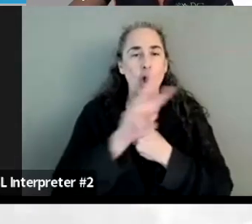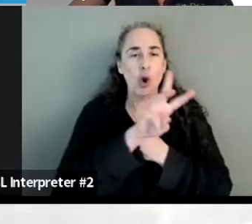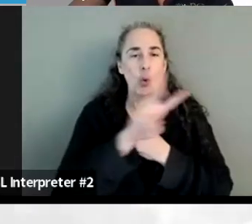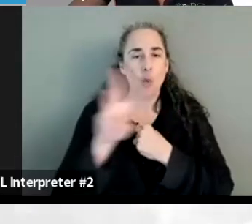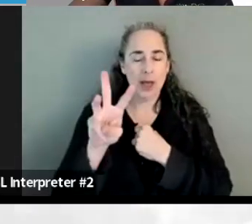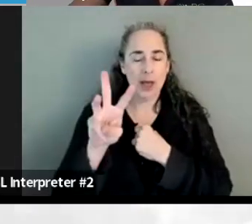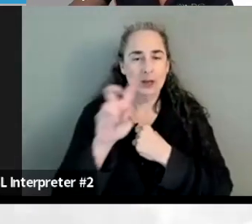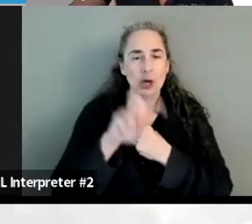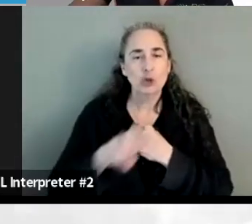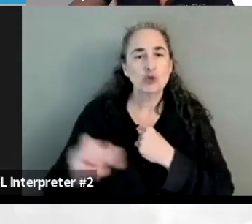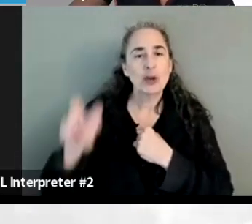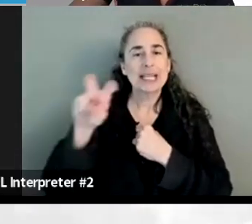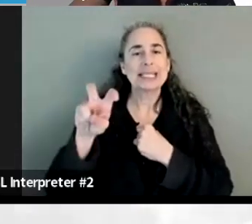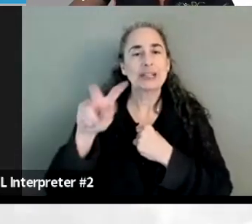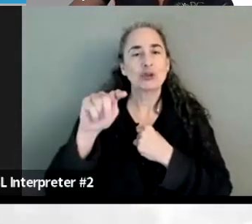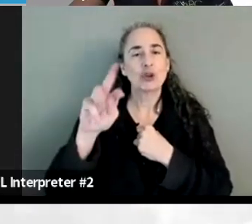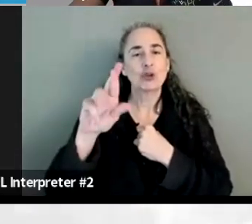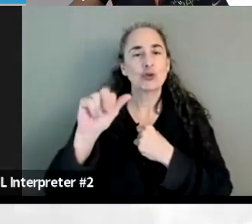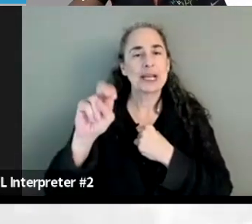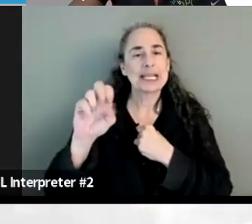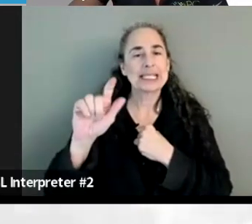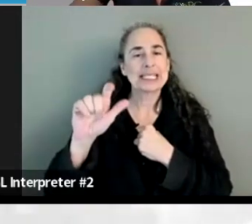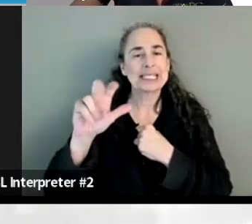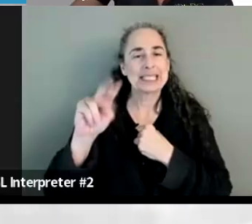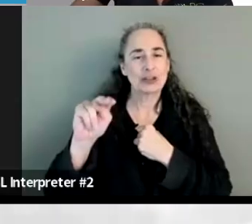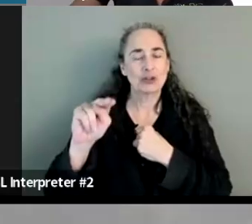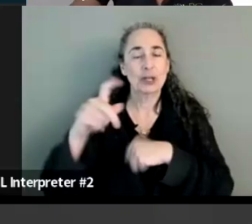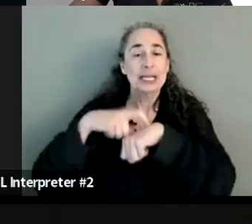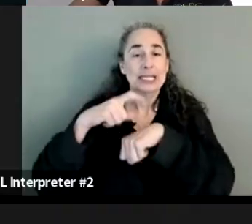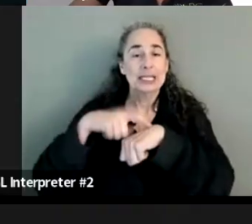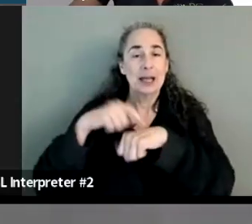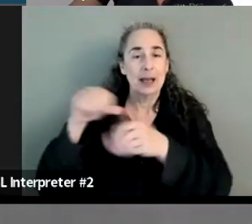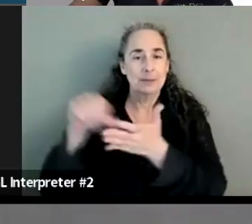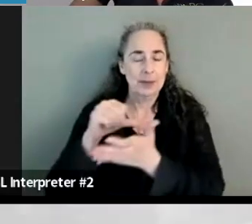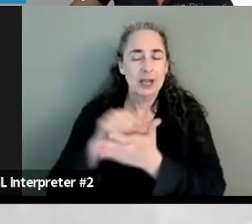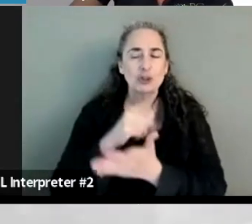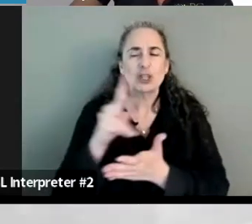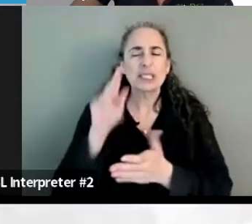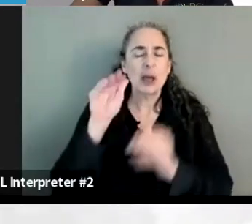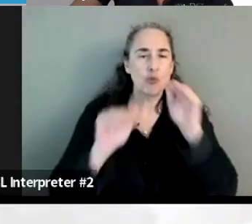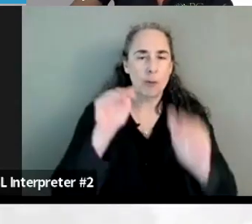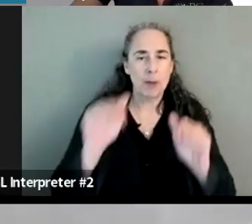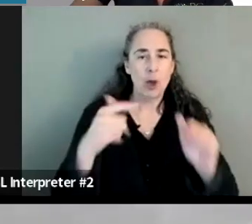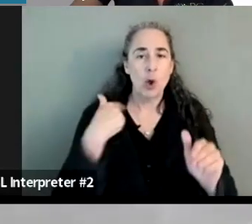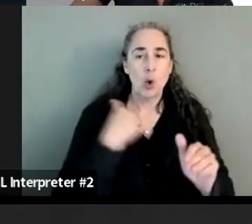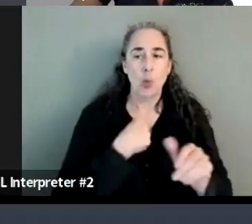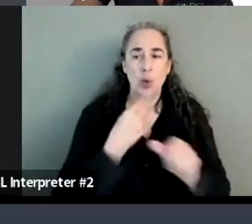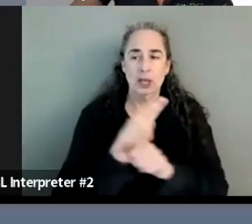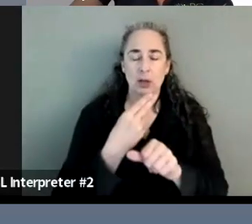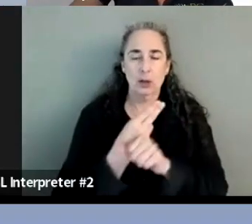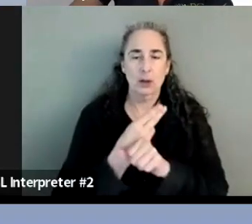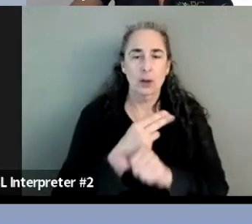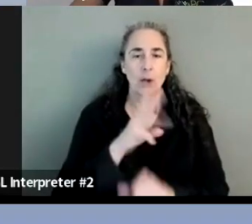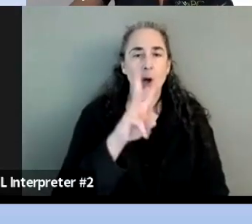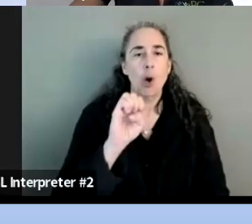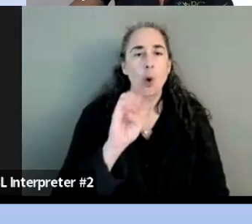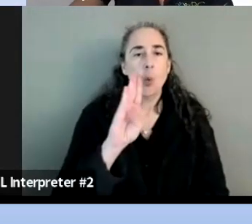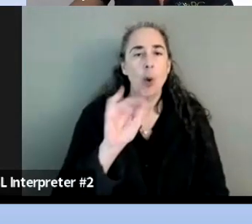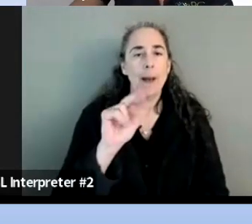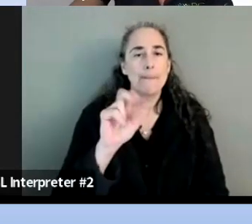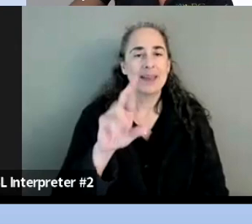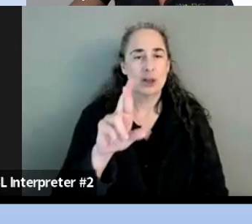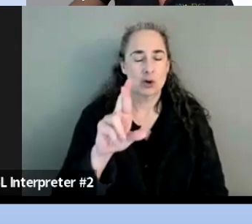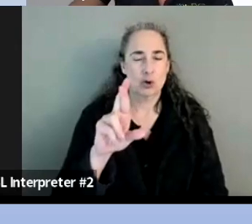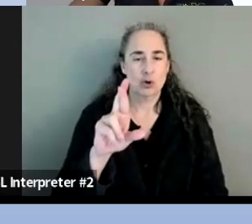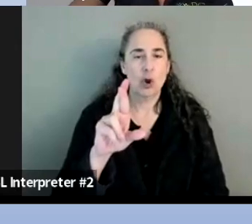Transition Times page. Just some Zoom tip reminders. We are using the webinar platform. We will